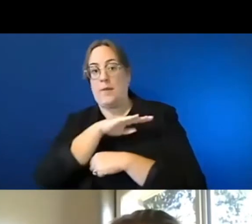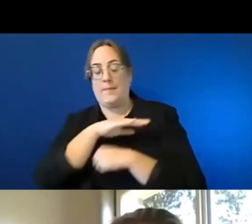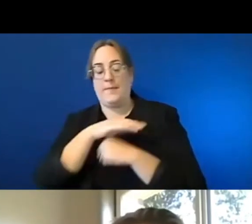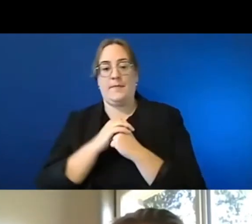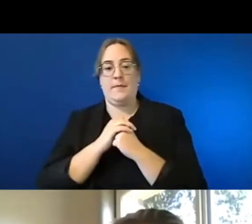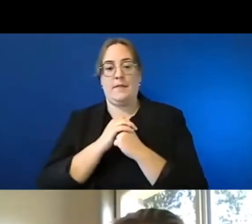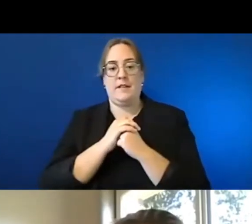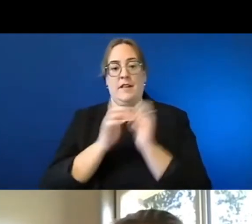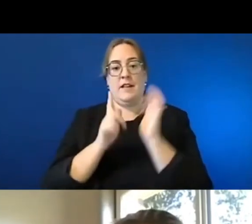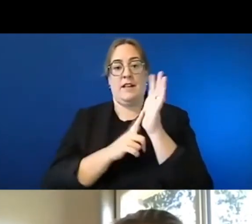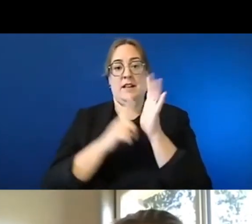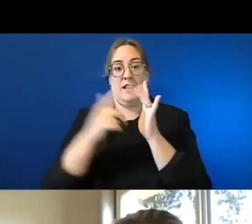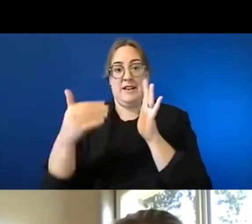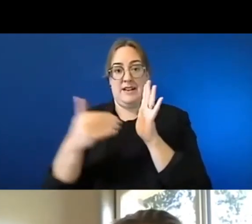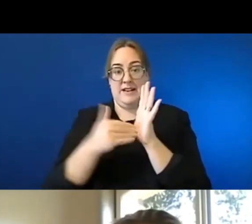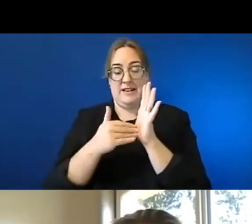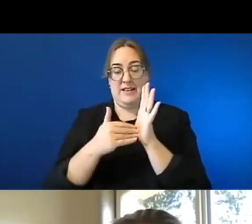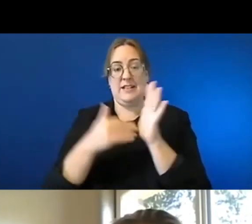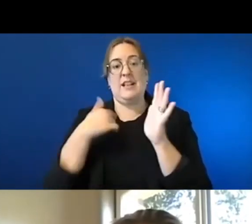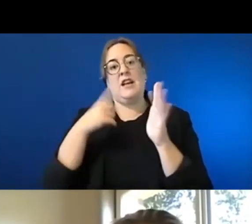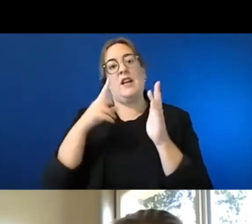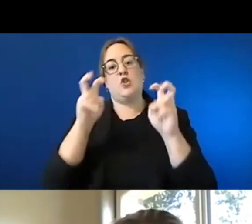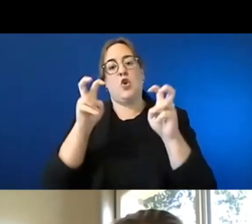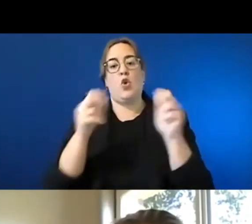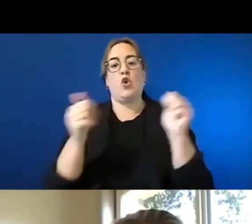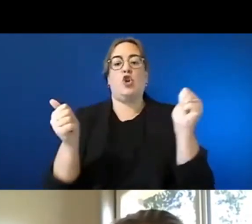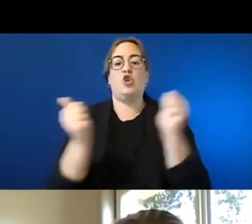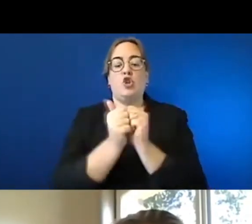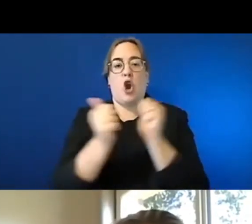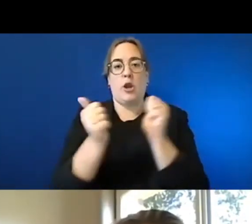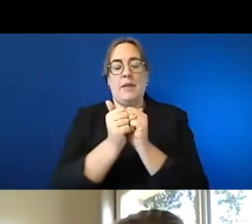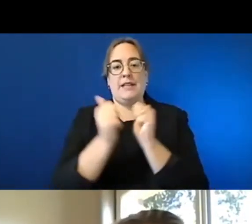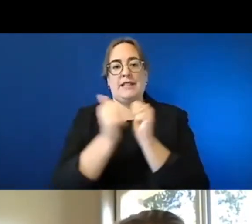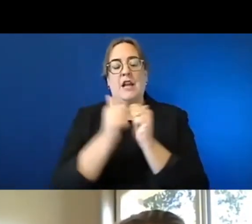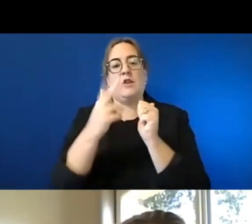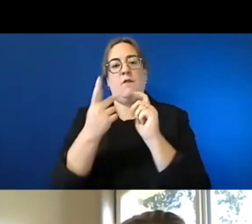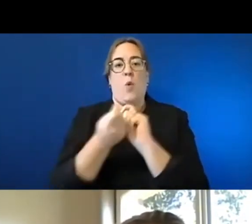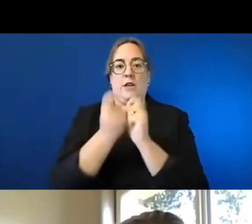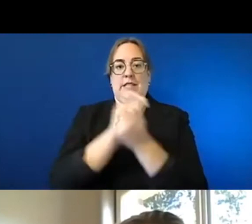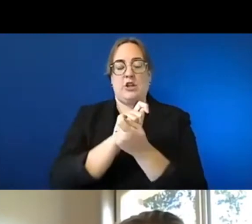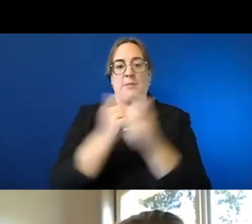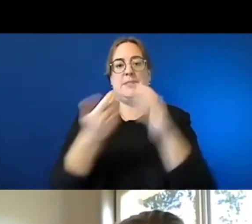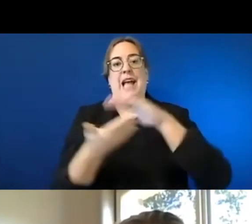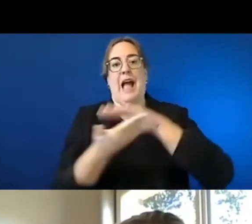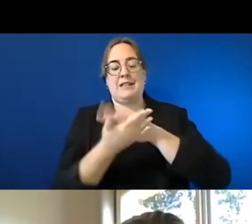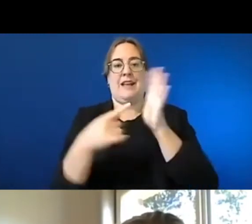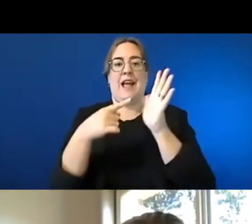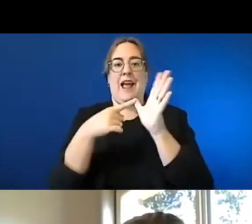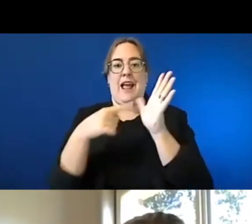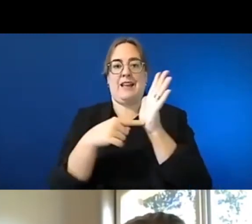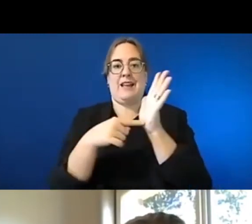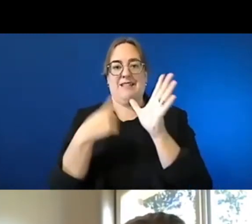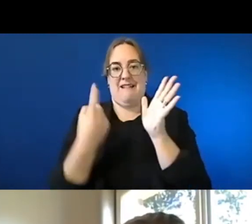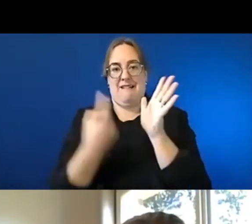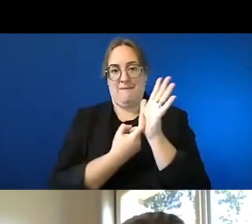they've done their ATAR, it's the documentation for the adjustments from their ATAR. Beautiful, thank you.